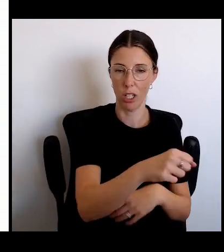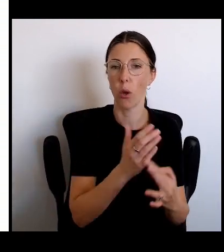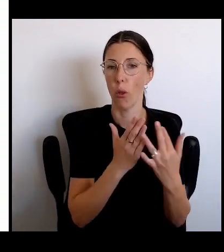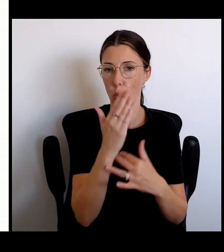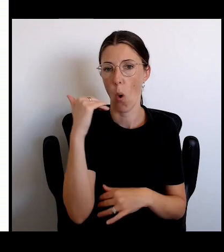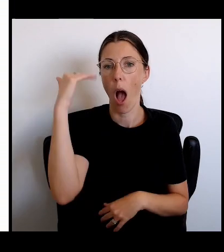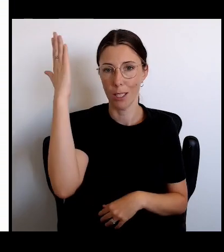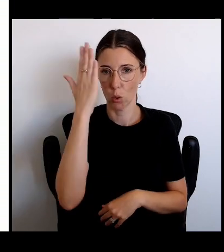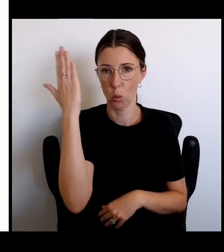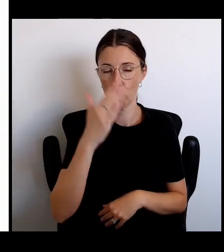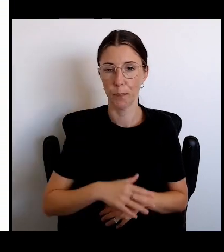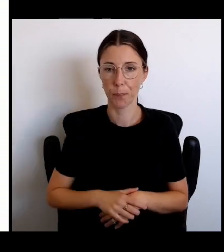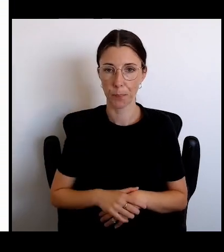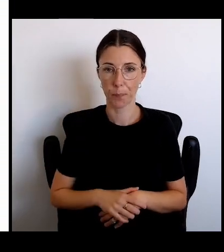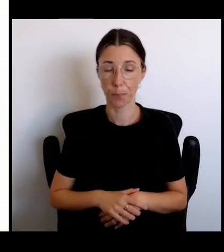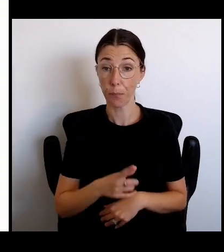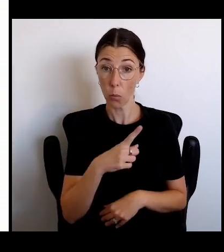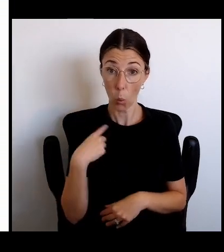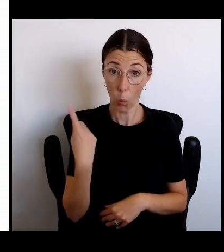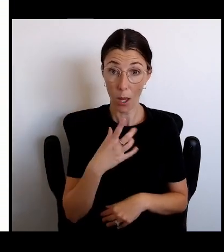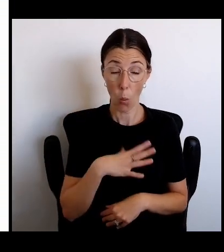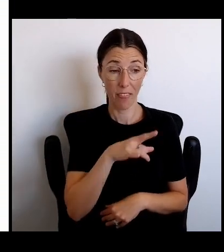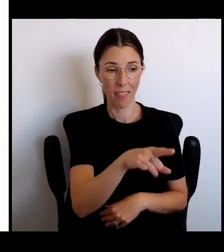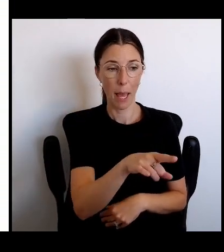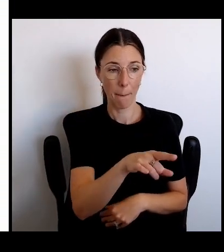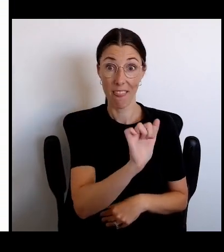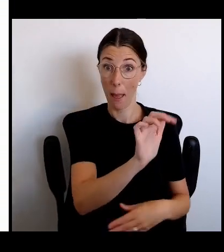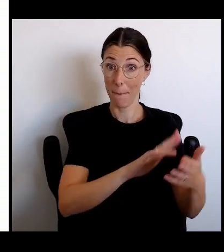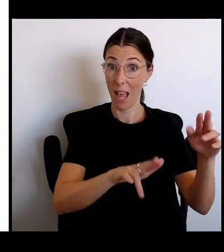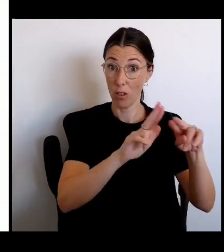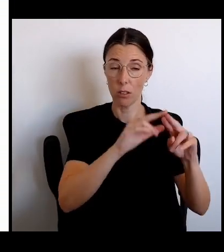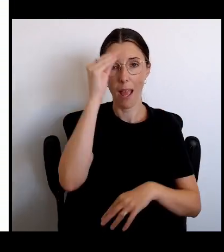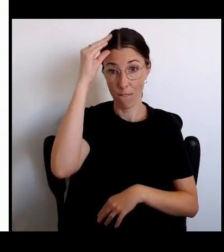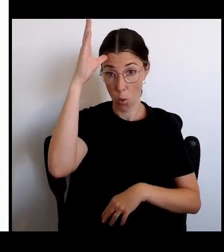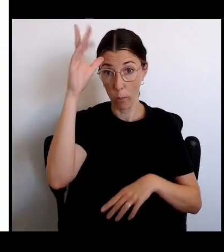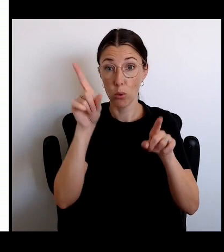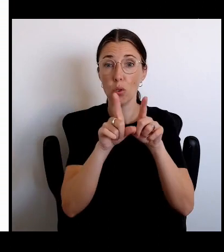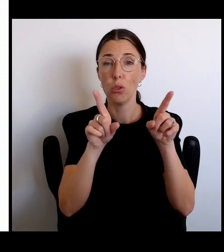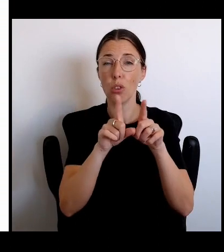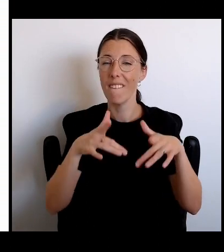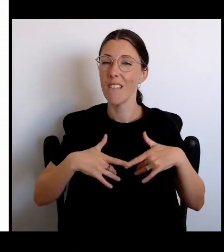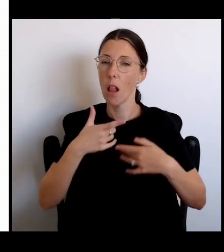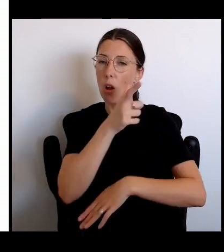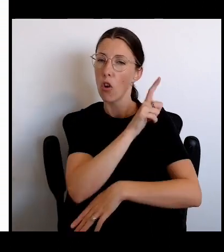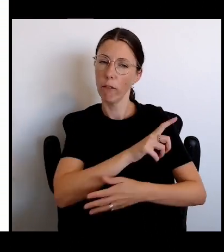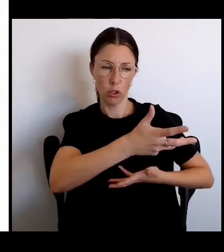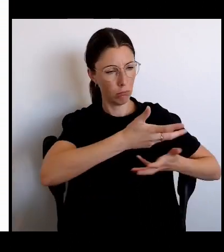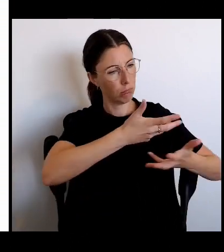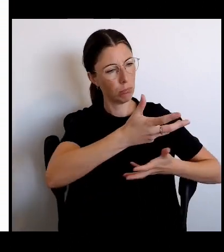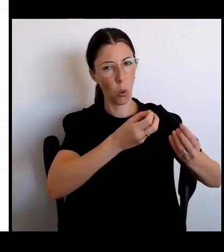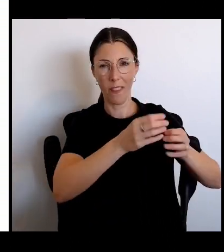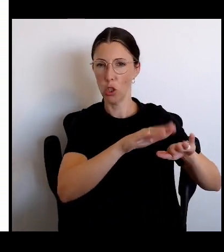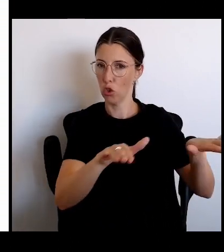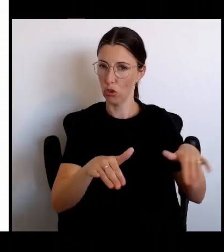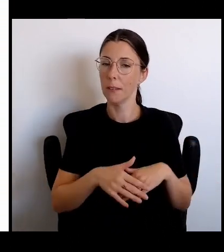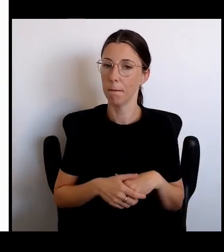them to have really well-informed parents who are confident to talk about vaping with their teenagers. So there's